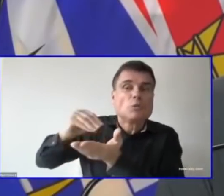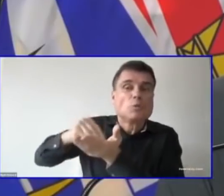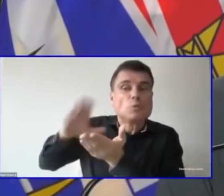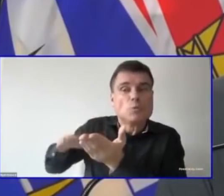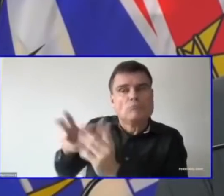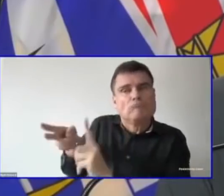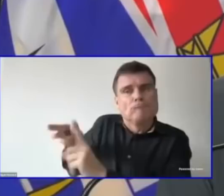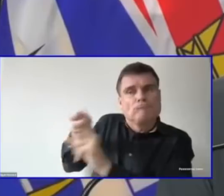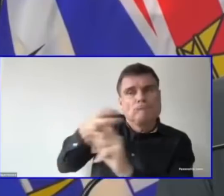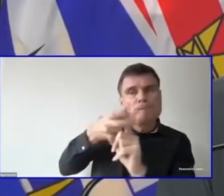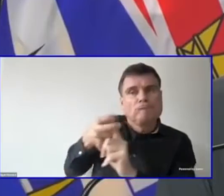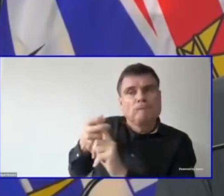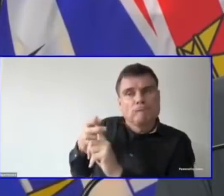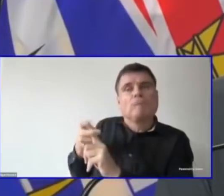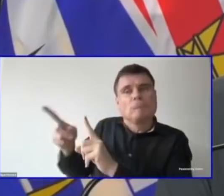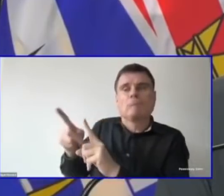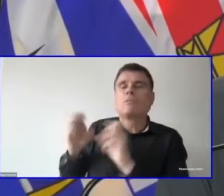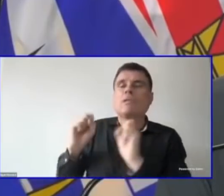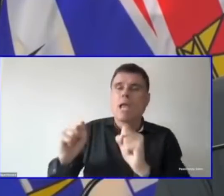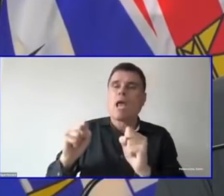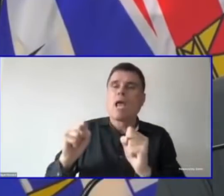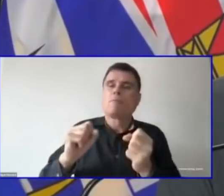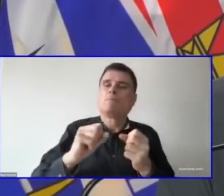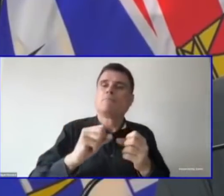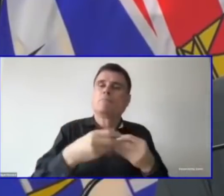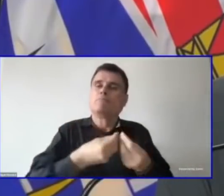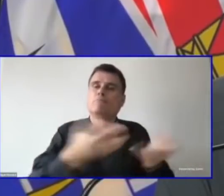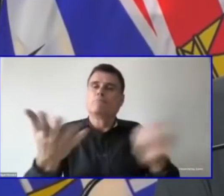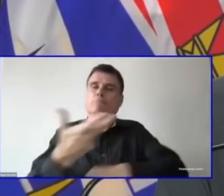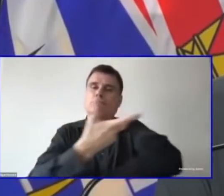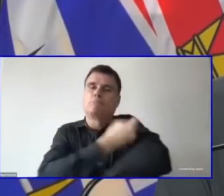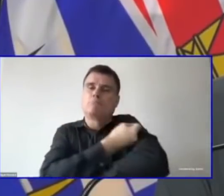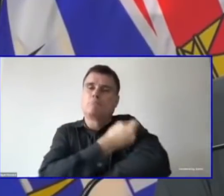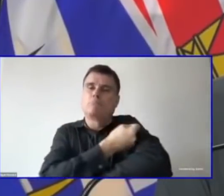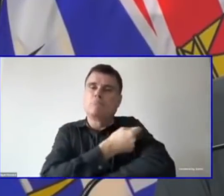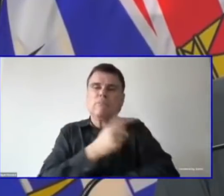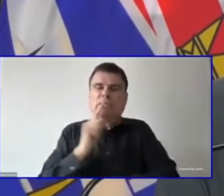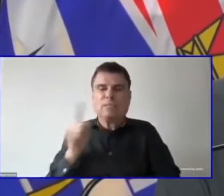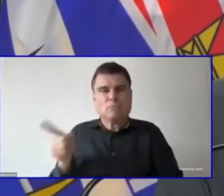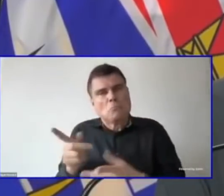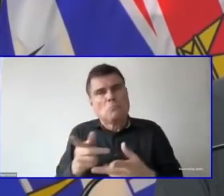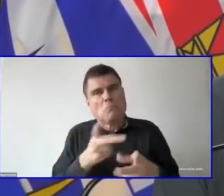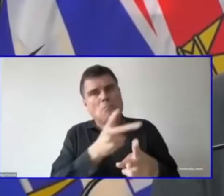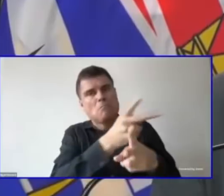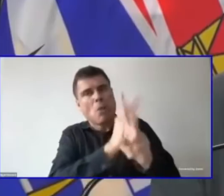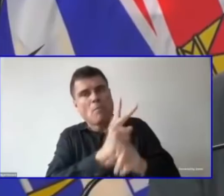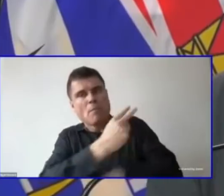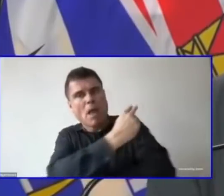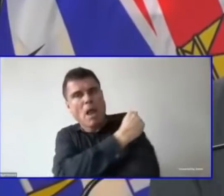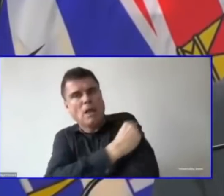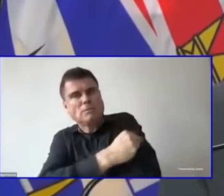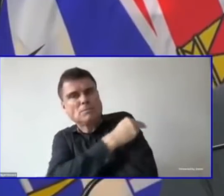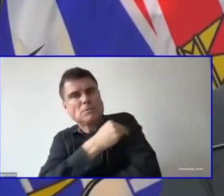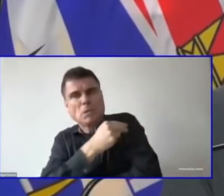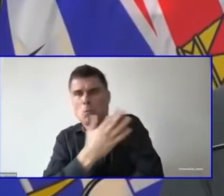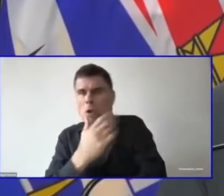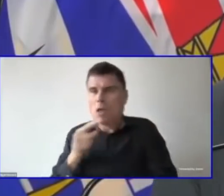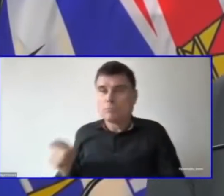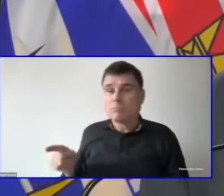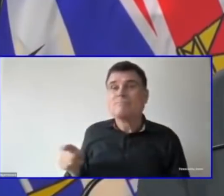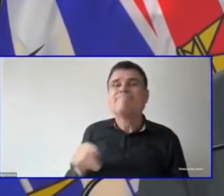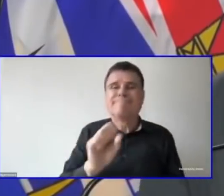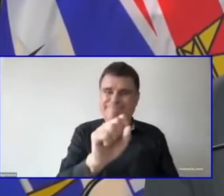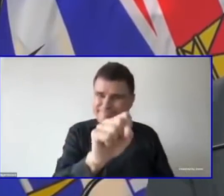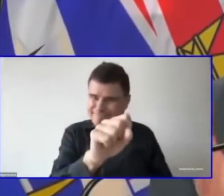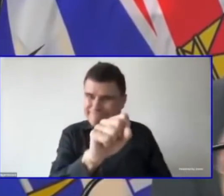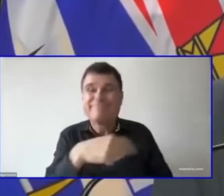redeploying healthcare workers from hospitals to do it? We actually have. You'll remember some months